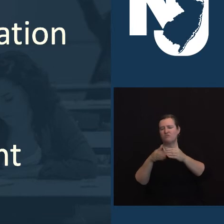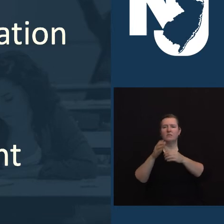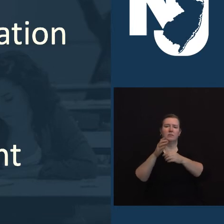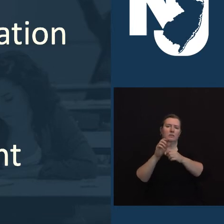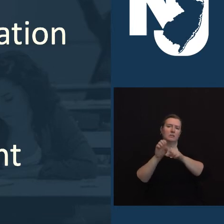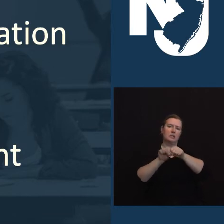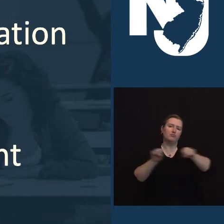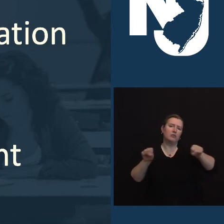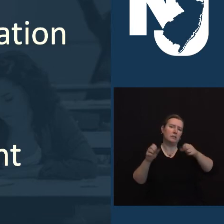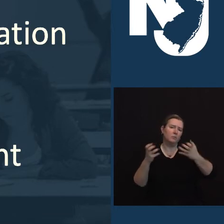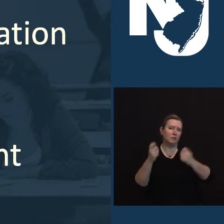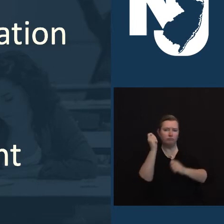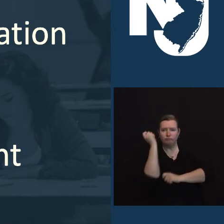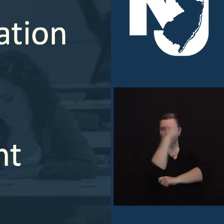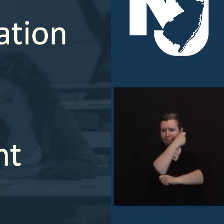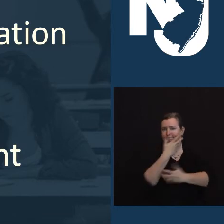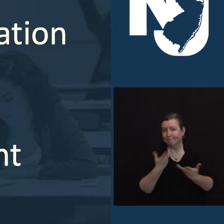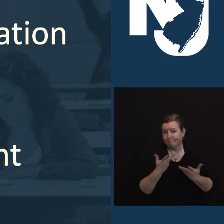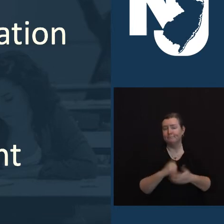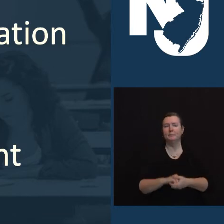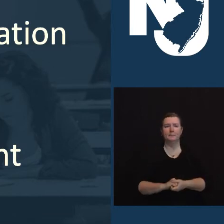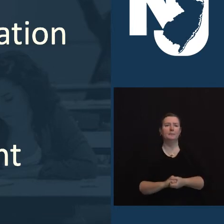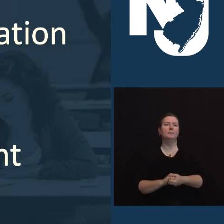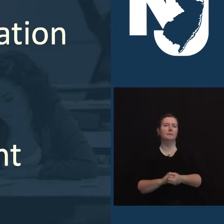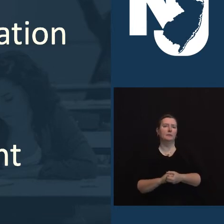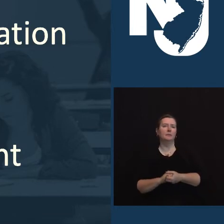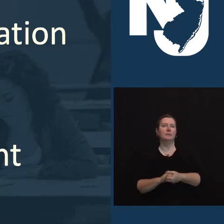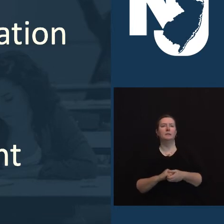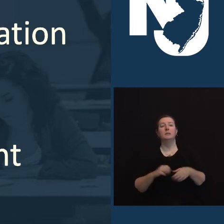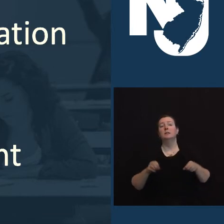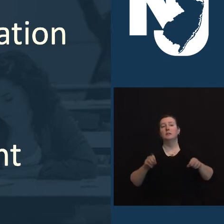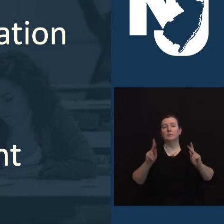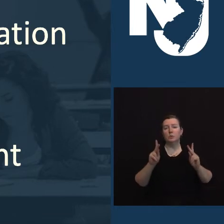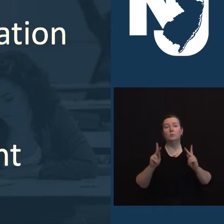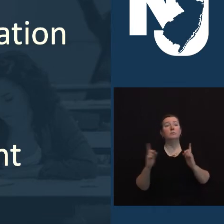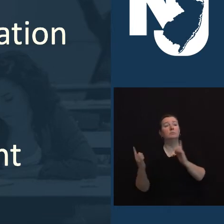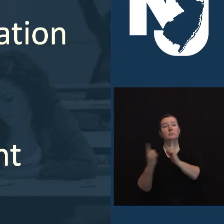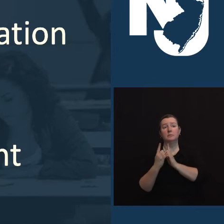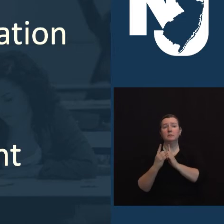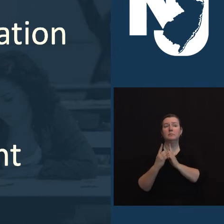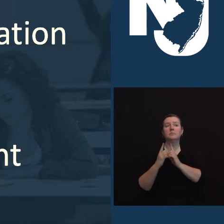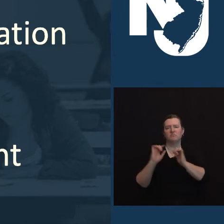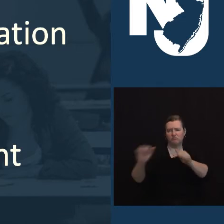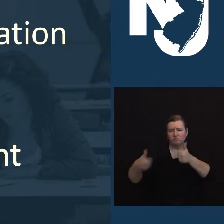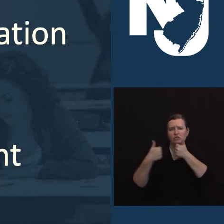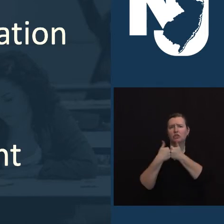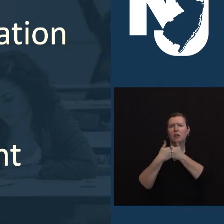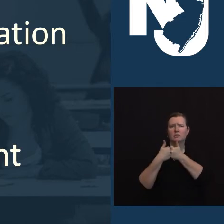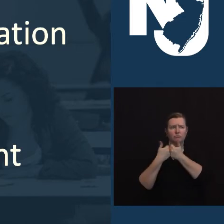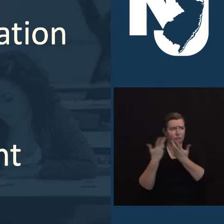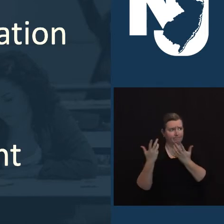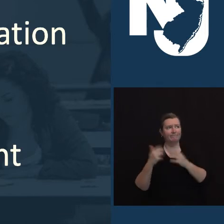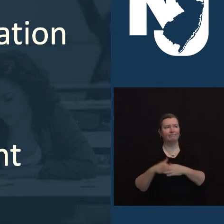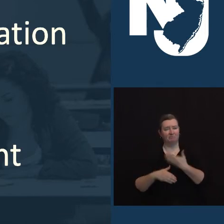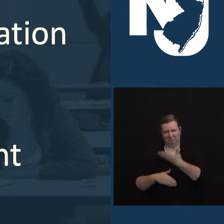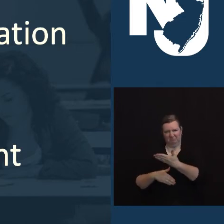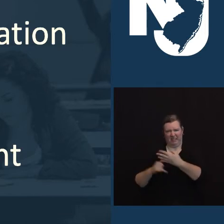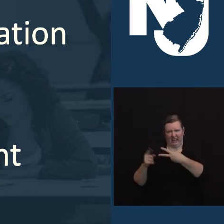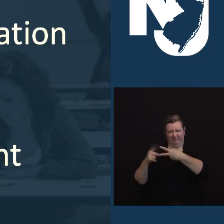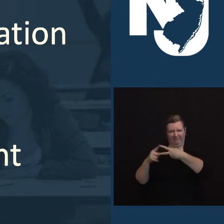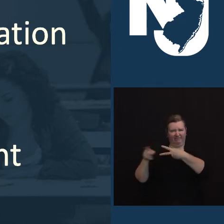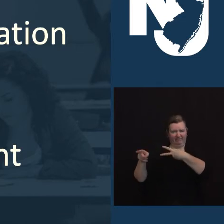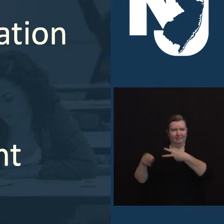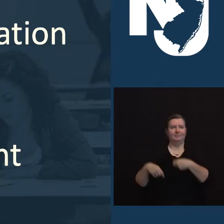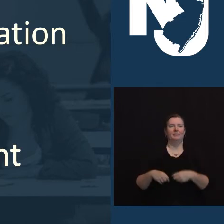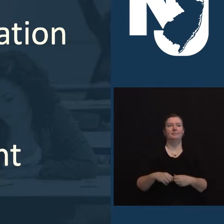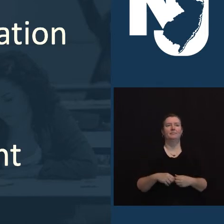Innovation Challenge, and it will provide awards totaling $28.5 million, ranging from $500,000 to